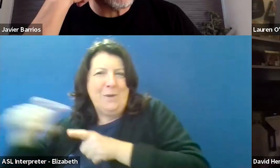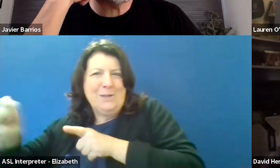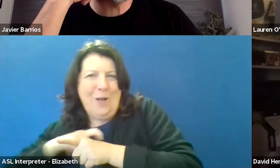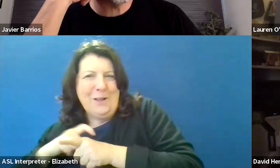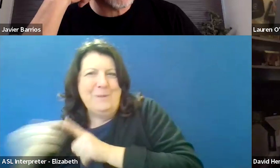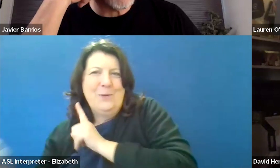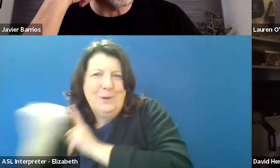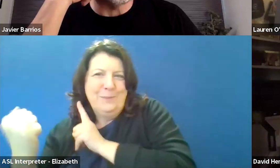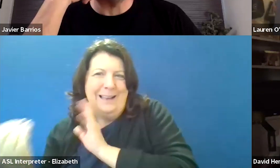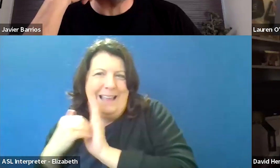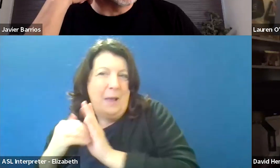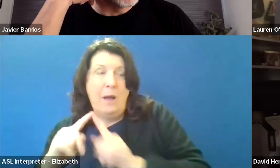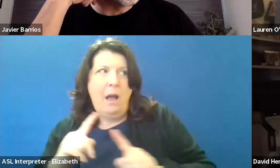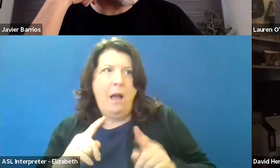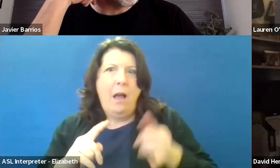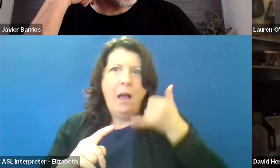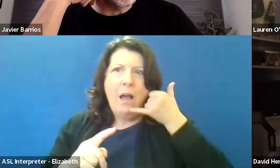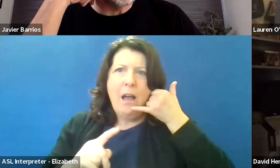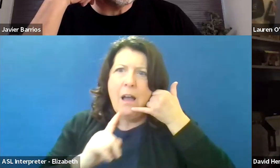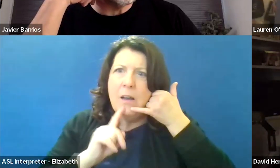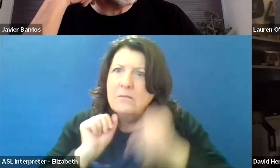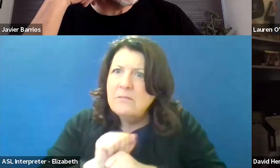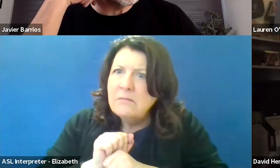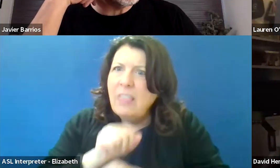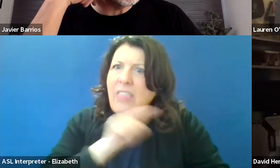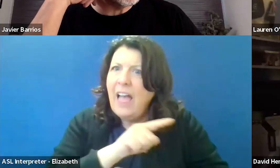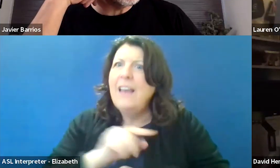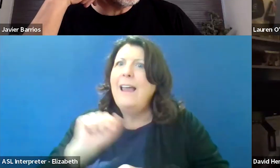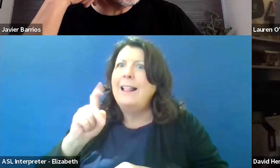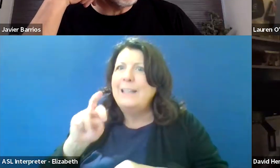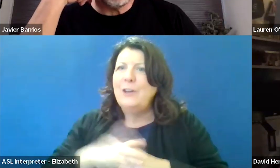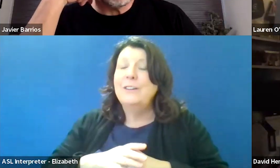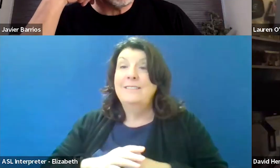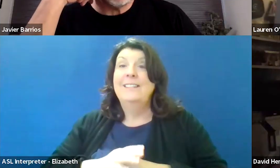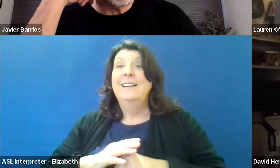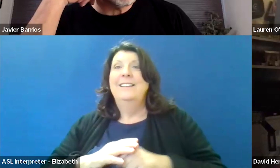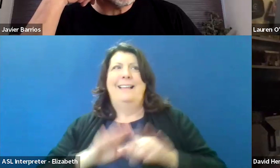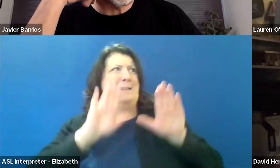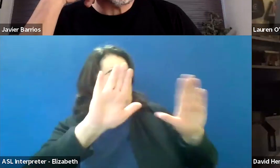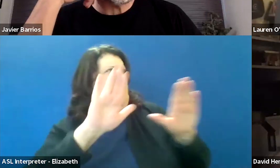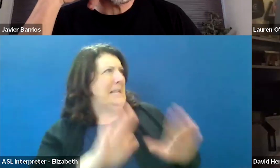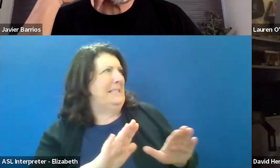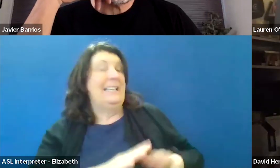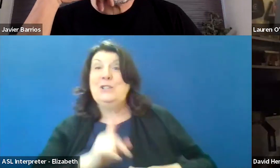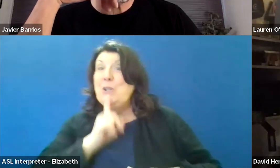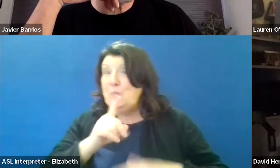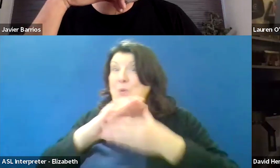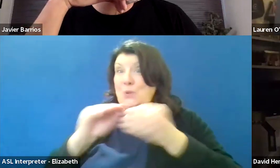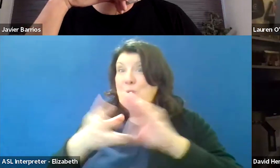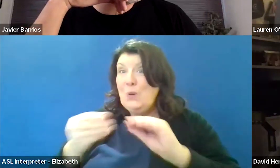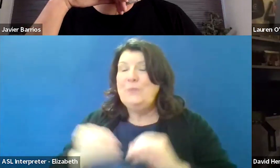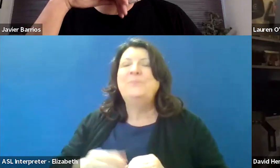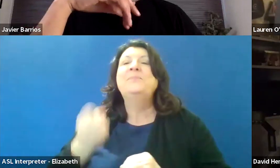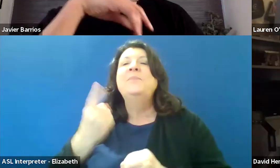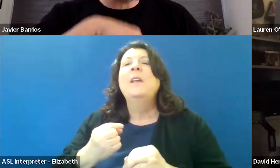all started. Wow. Amazing. Yeah, it's crazy. Crazy story. It's a true story. So with